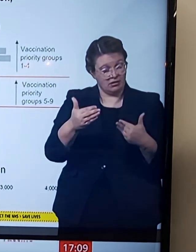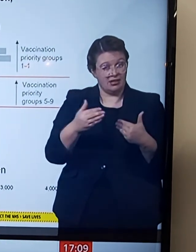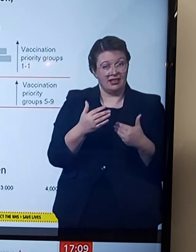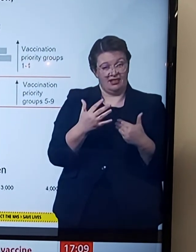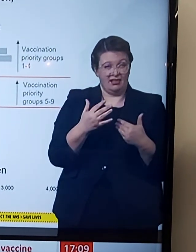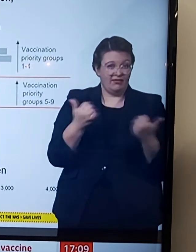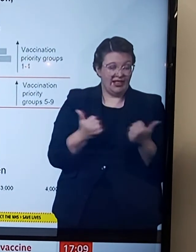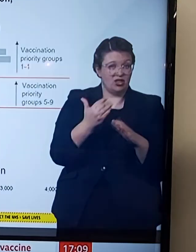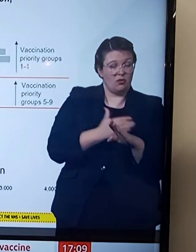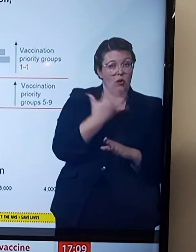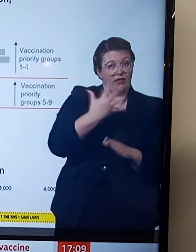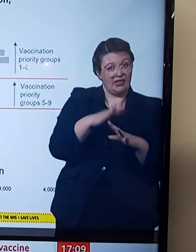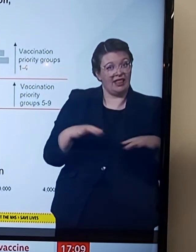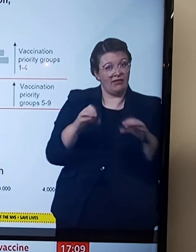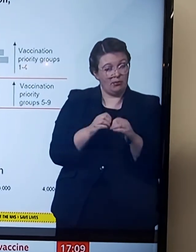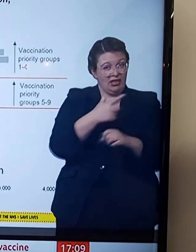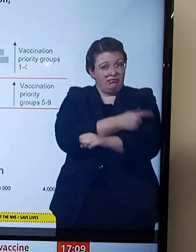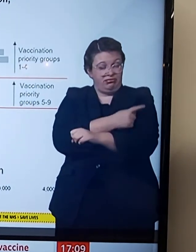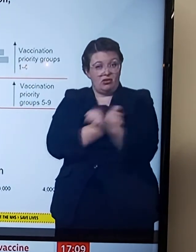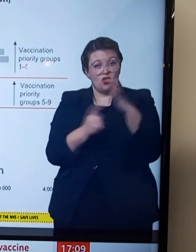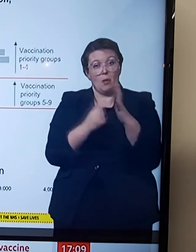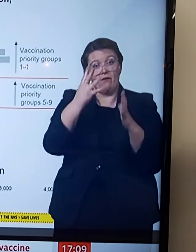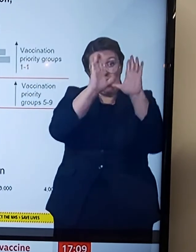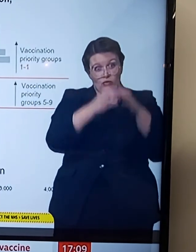expect a situation where